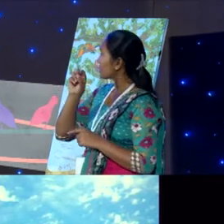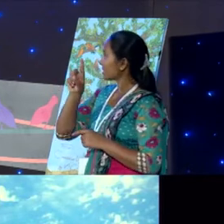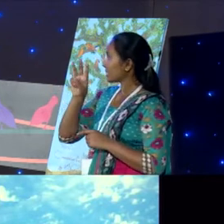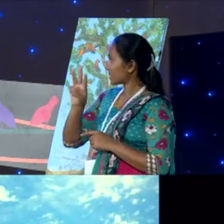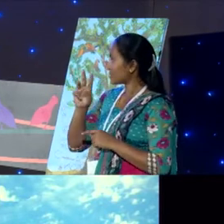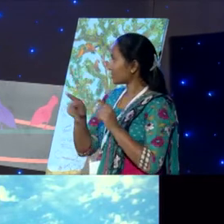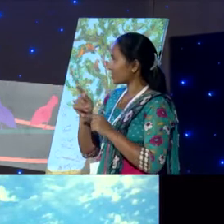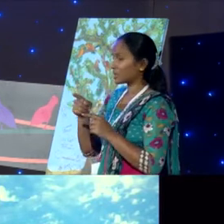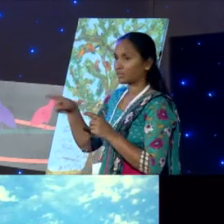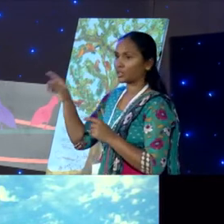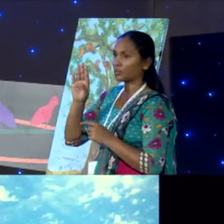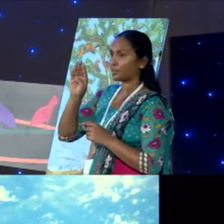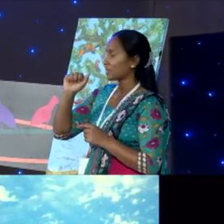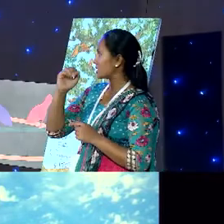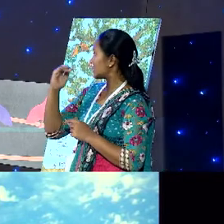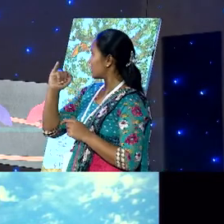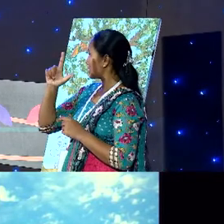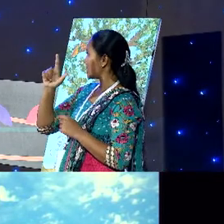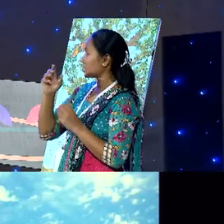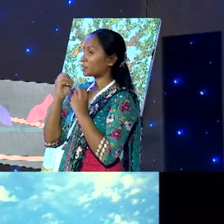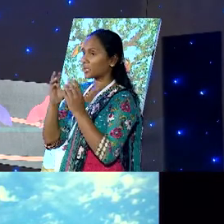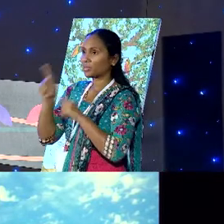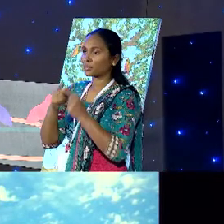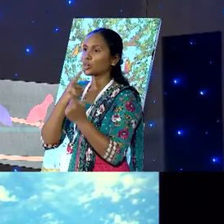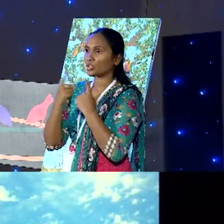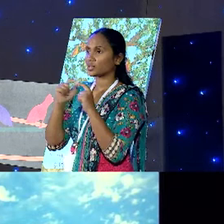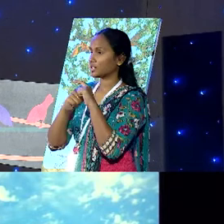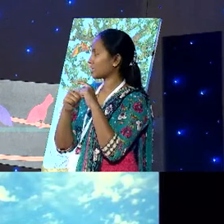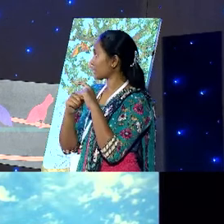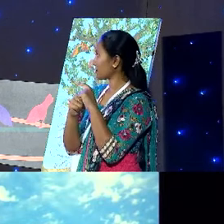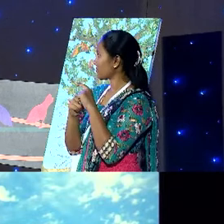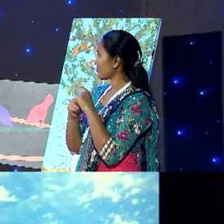and less than 5% population speaks English. And I was